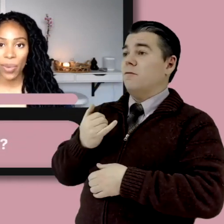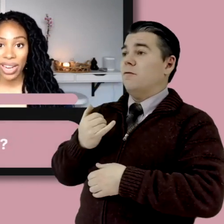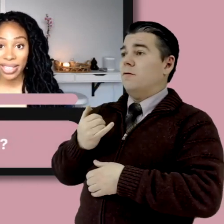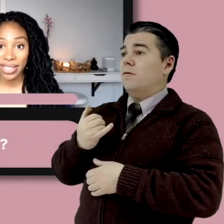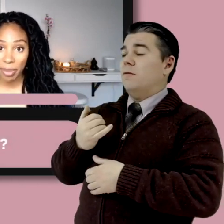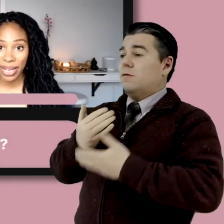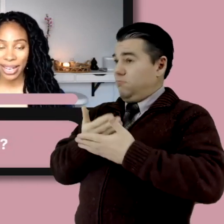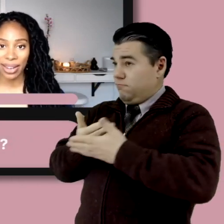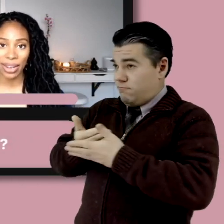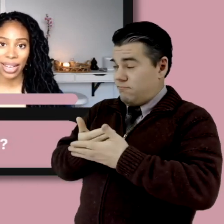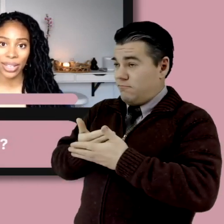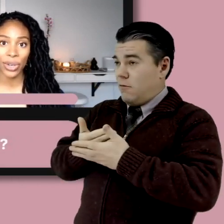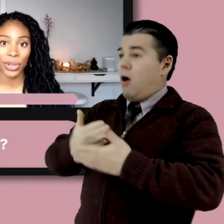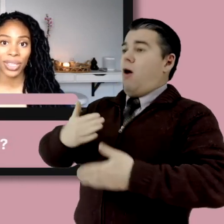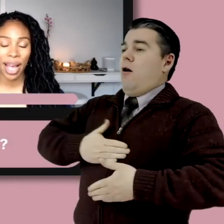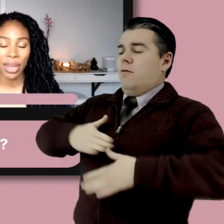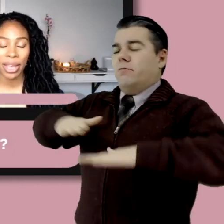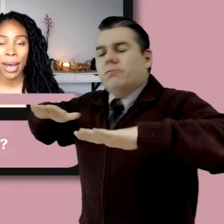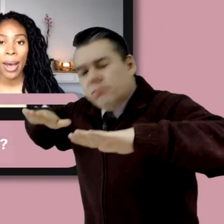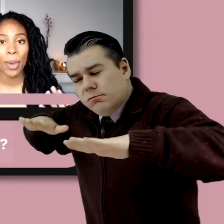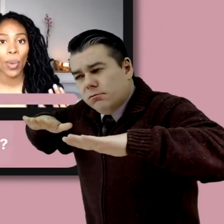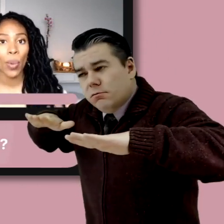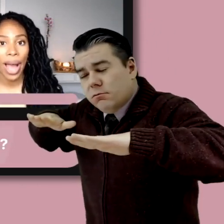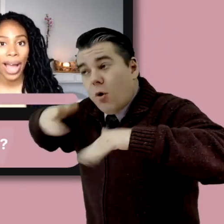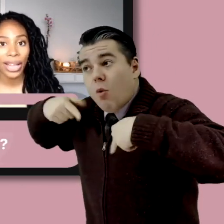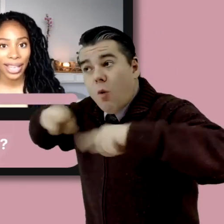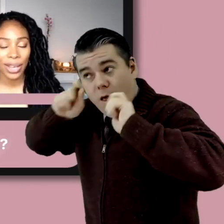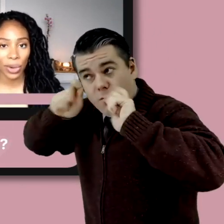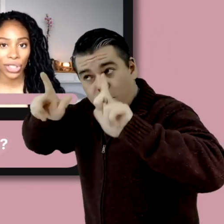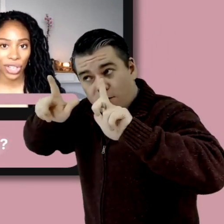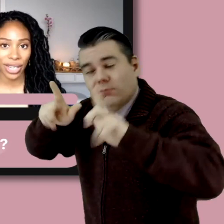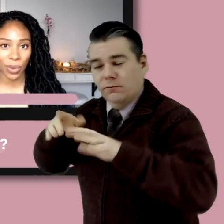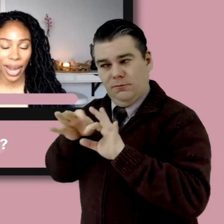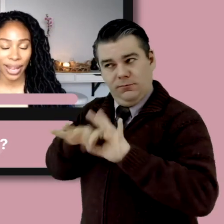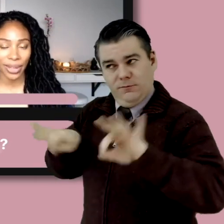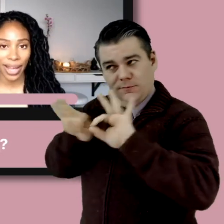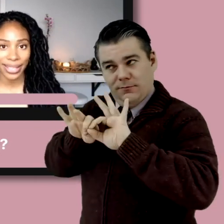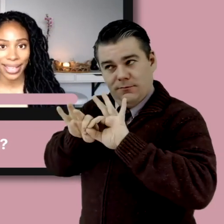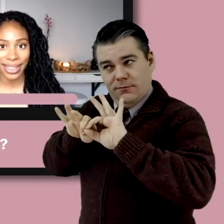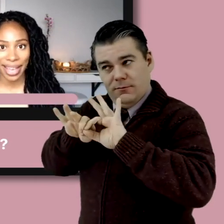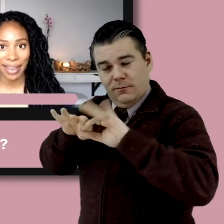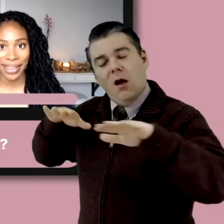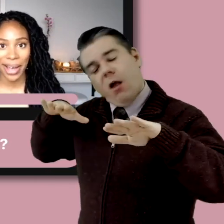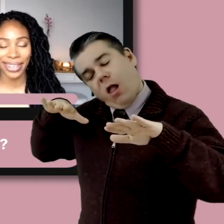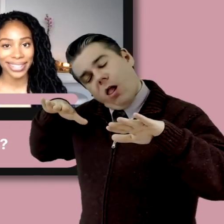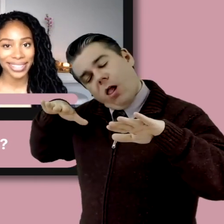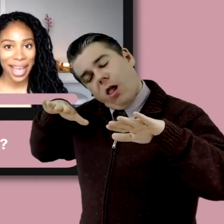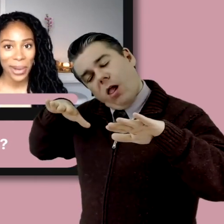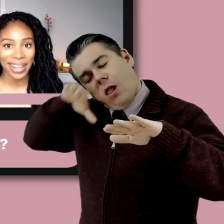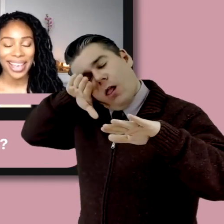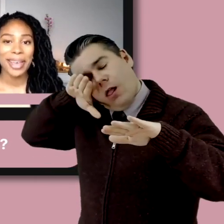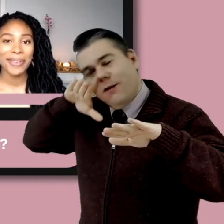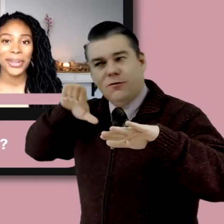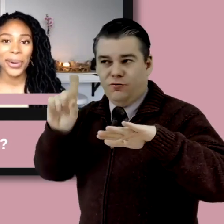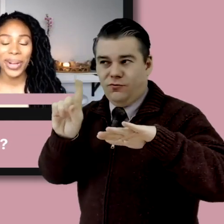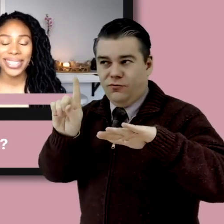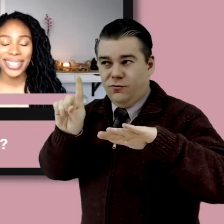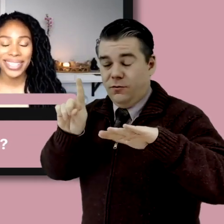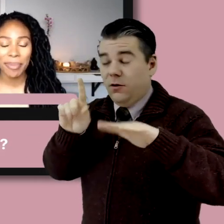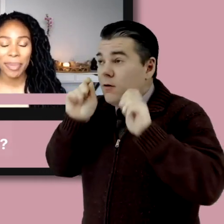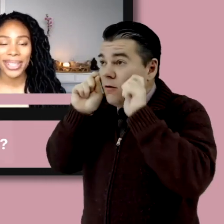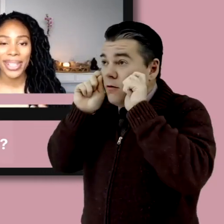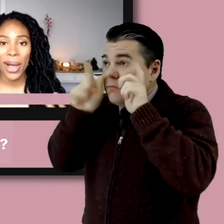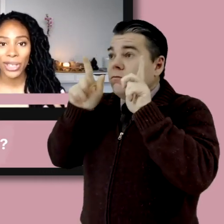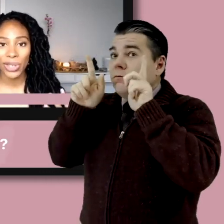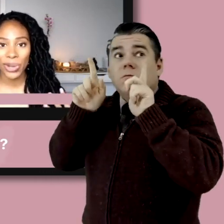little one is spending on his or her tummy, but while he or she is awake. So that's like the caveat. It doesn't count if your little one's